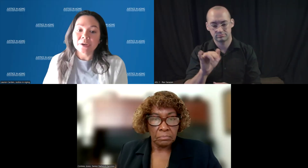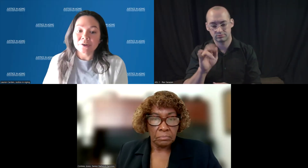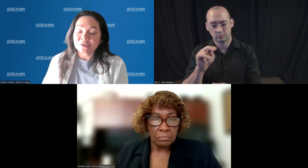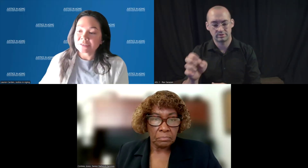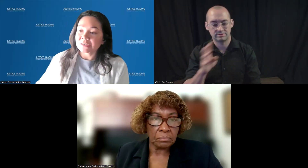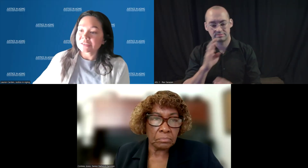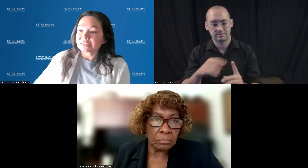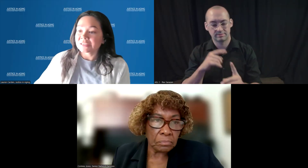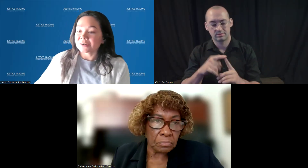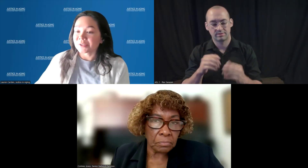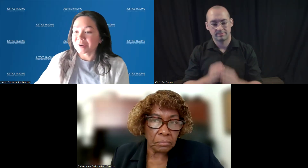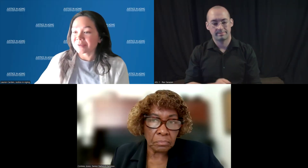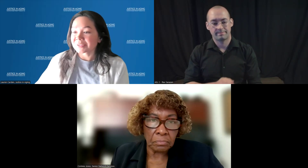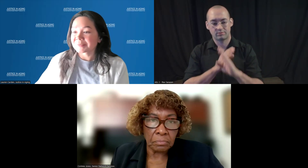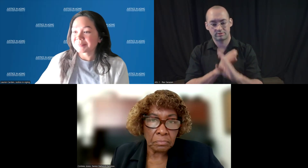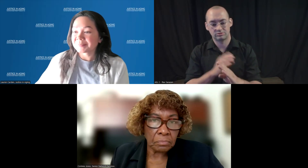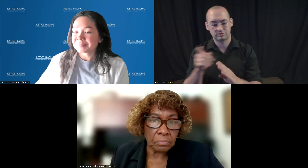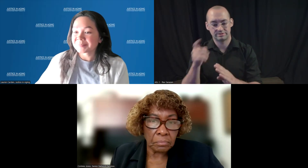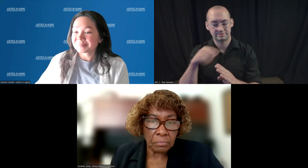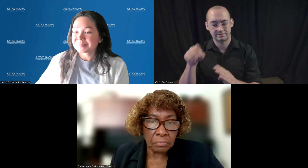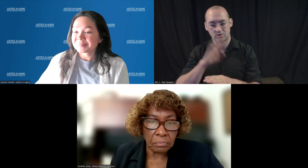the barriers that she is seeing on the ground.